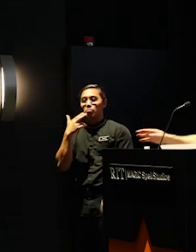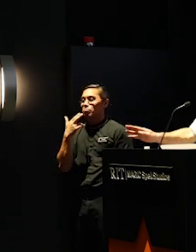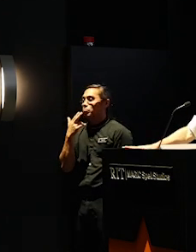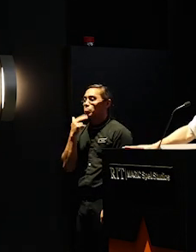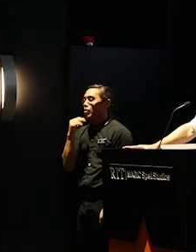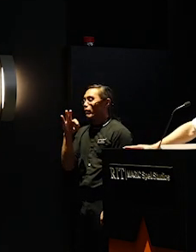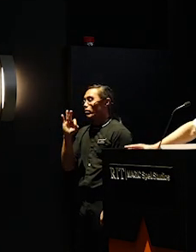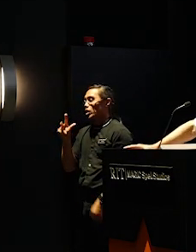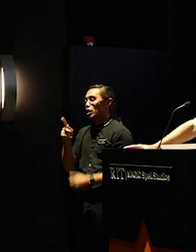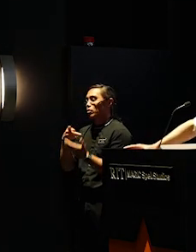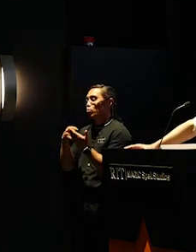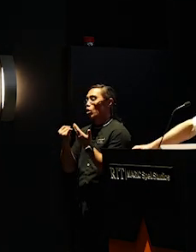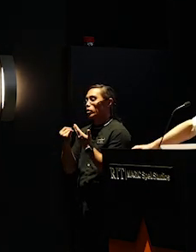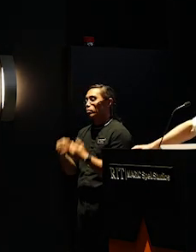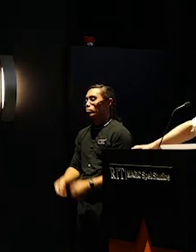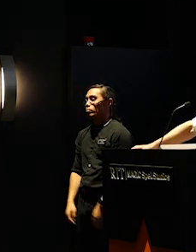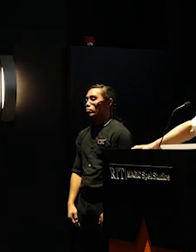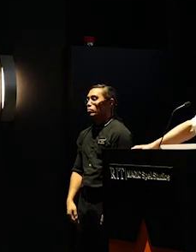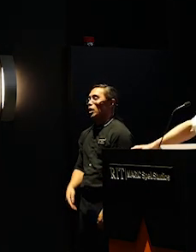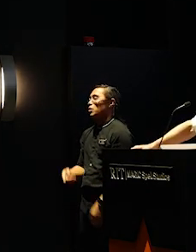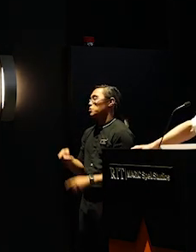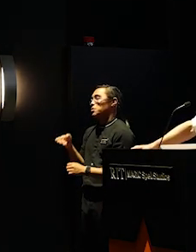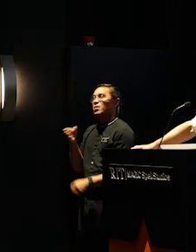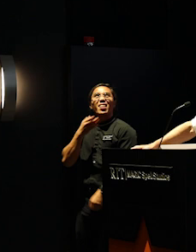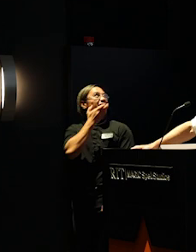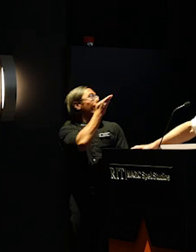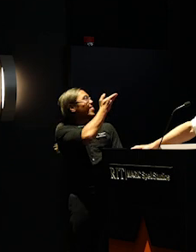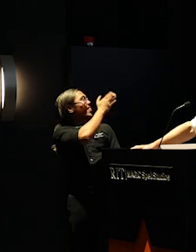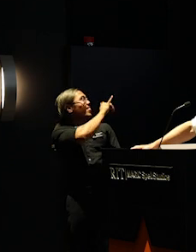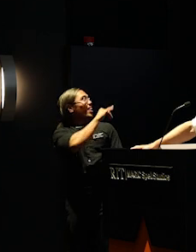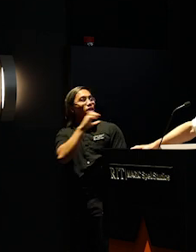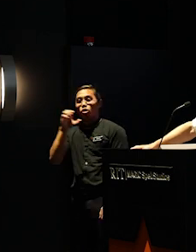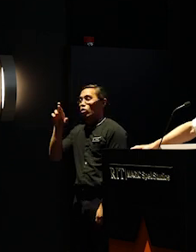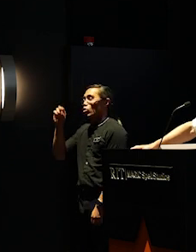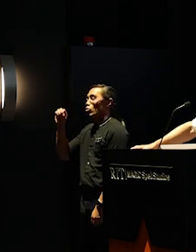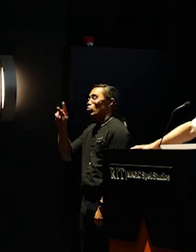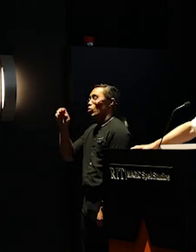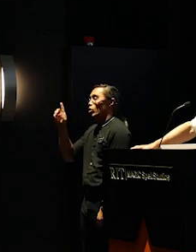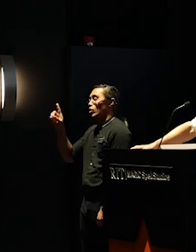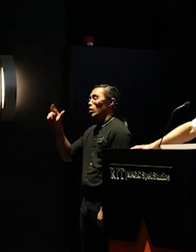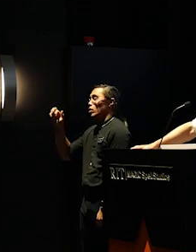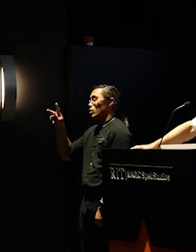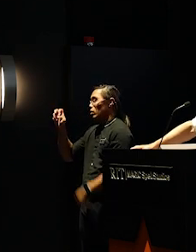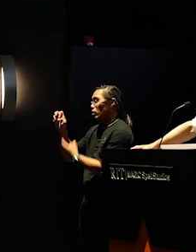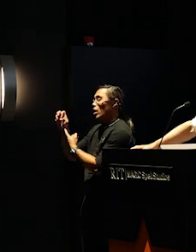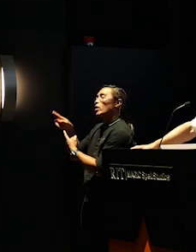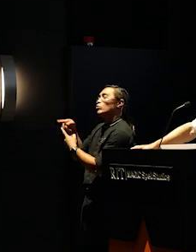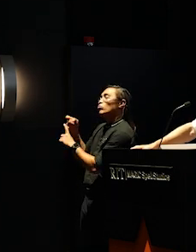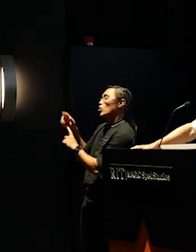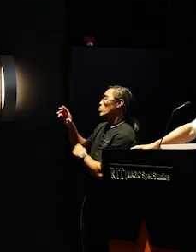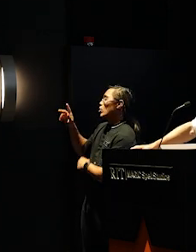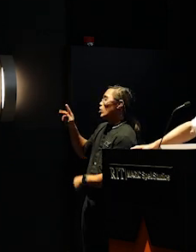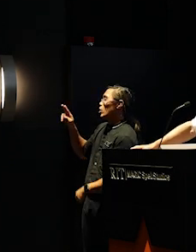a lot of history in that it used to be the garage of, it was like the person they were honoring